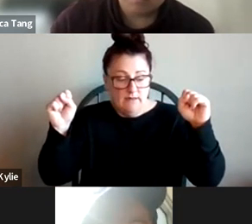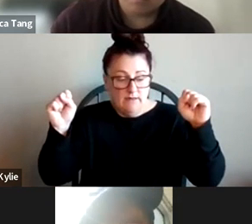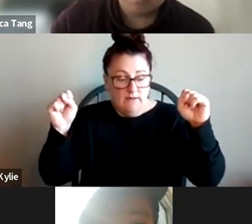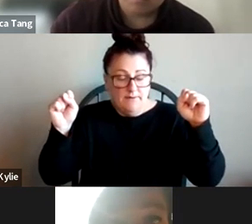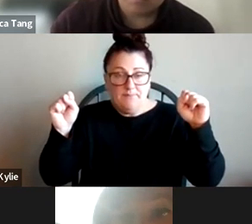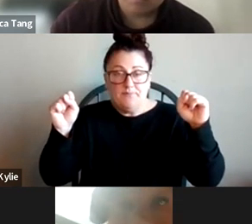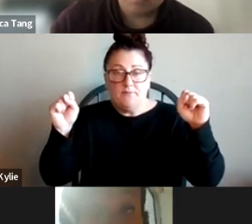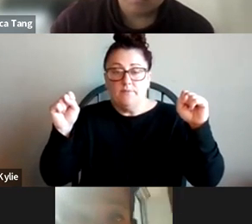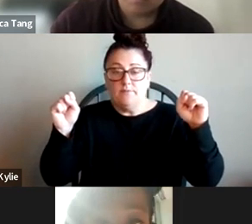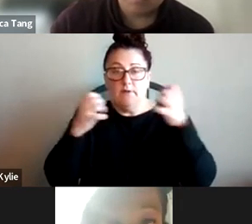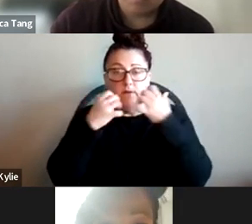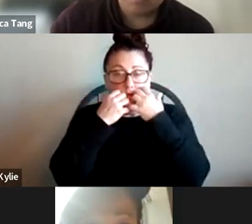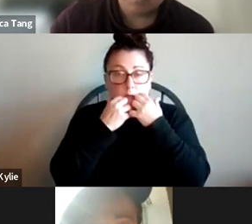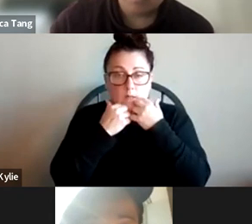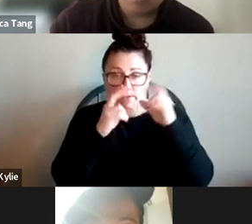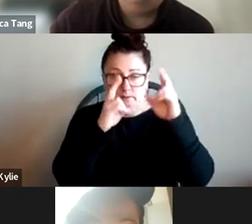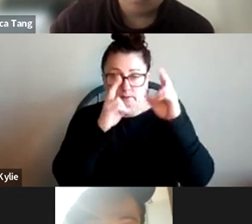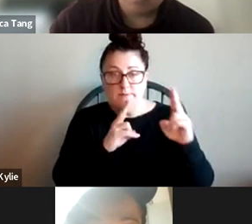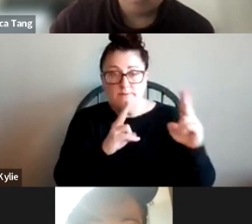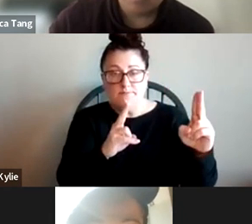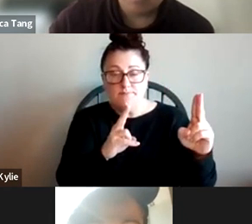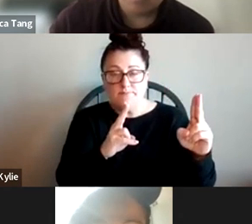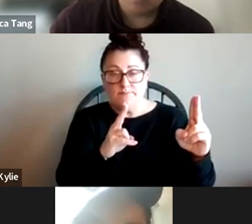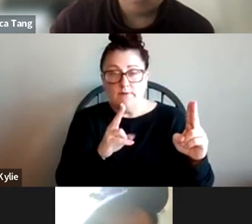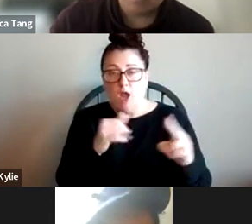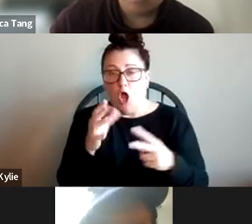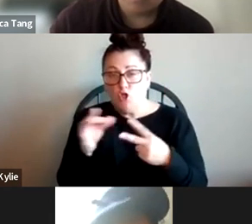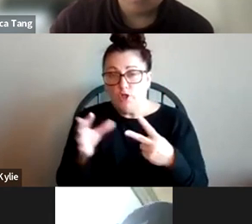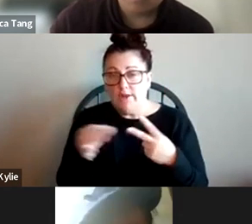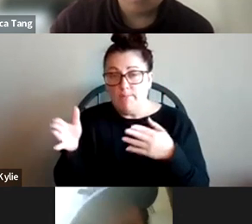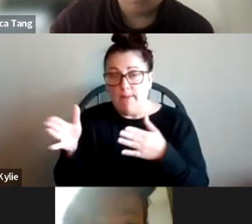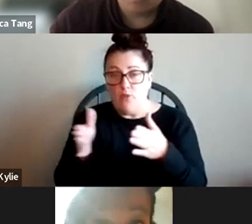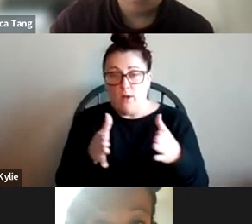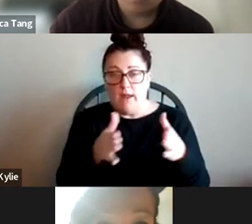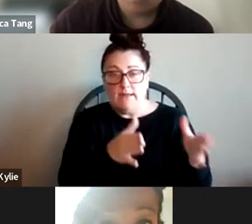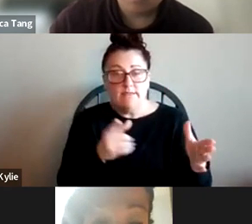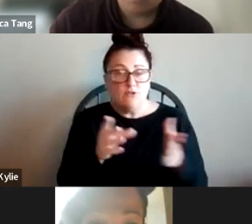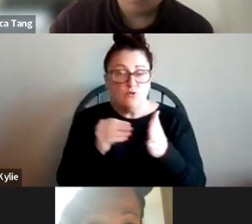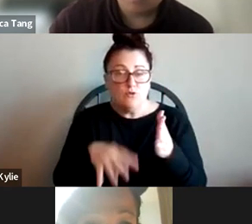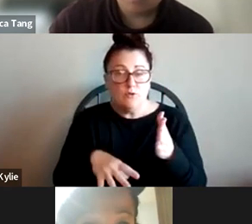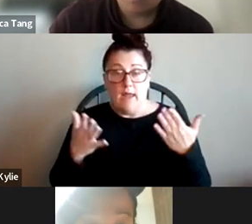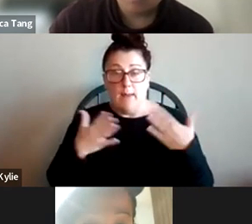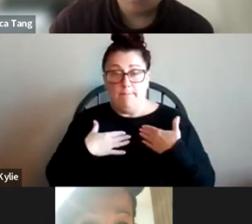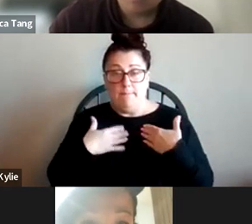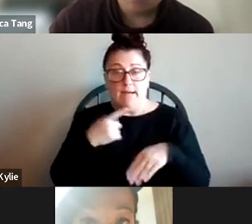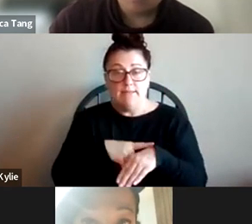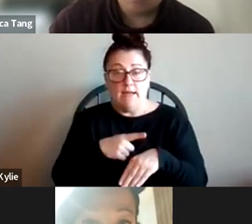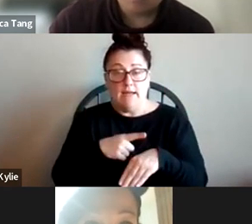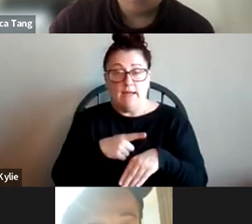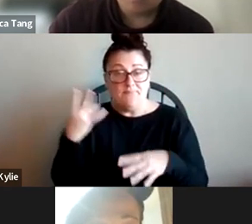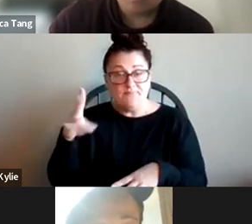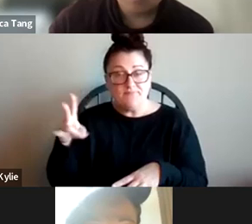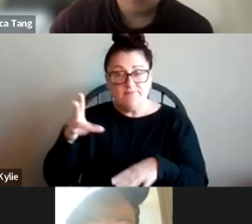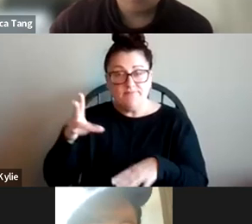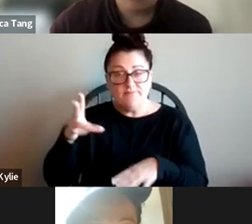to value and honor alternative pathways for our students. During my time, these 17 plus